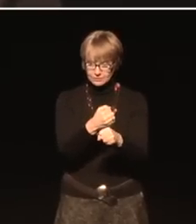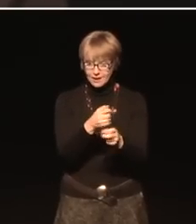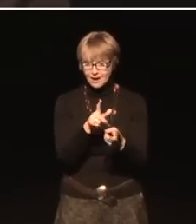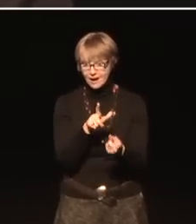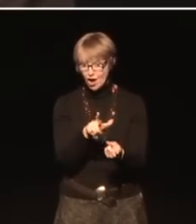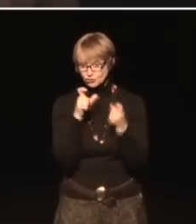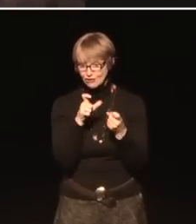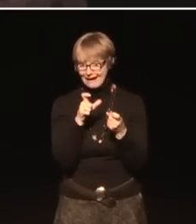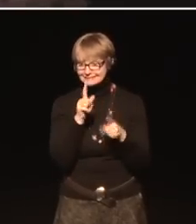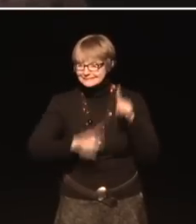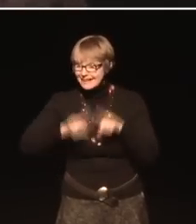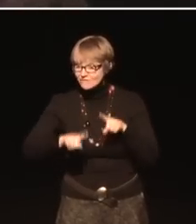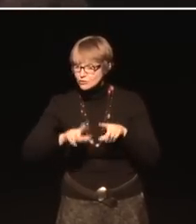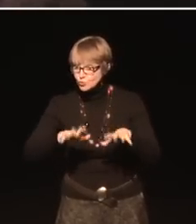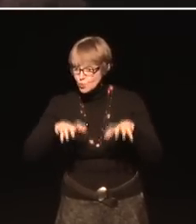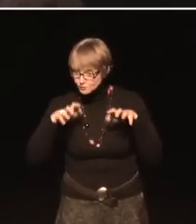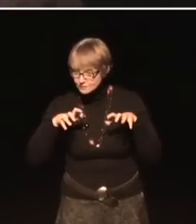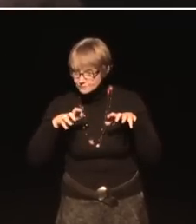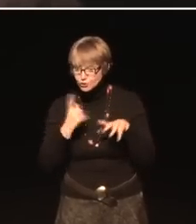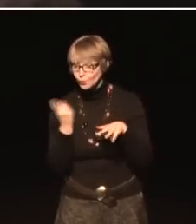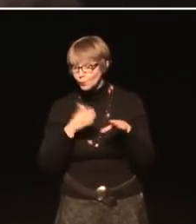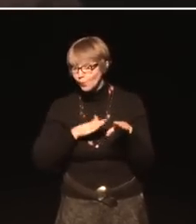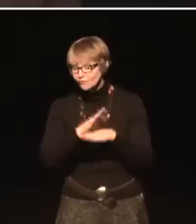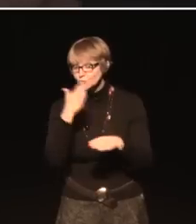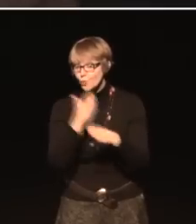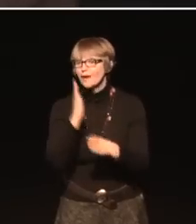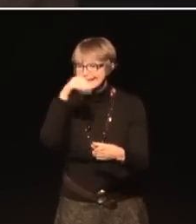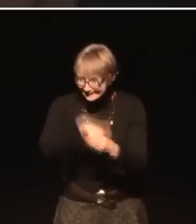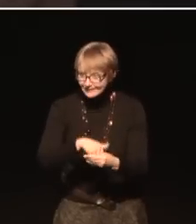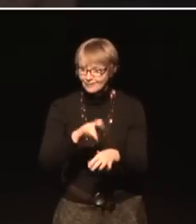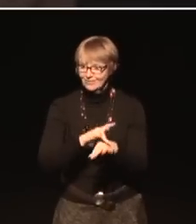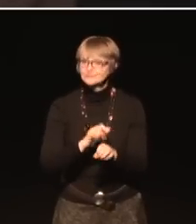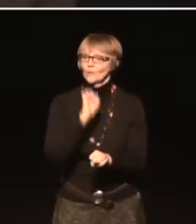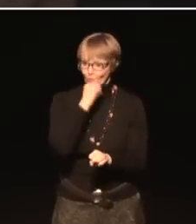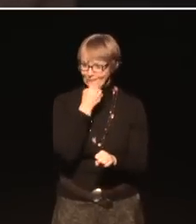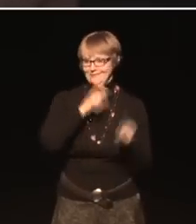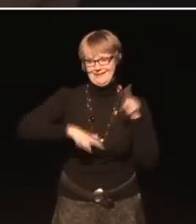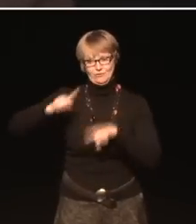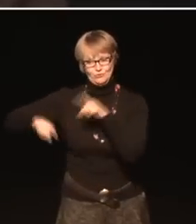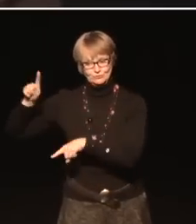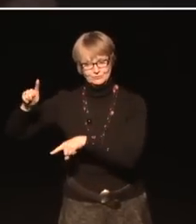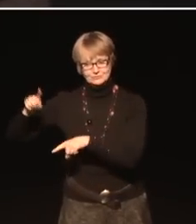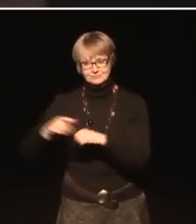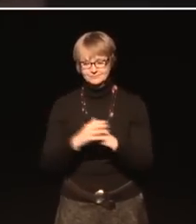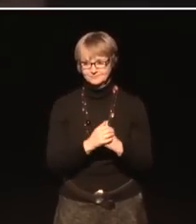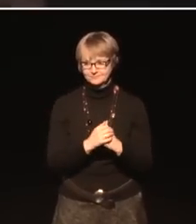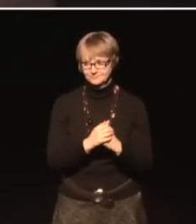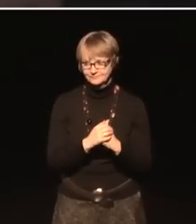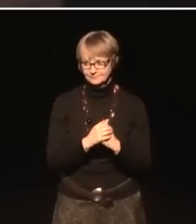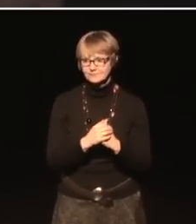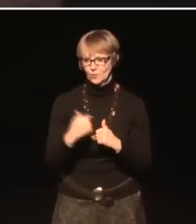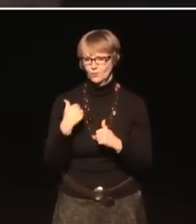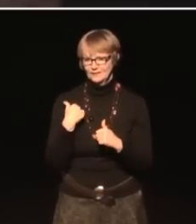can diversify the workforce. So that's what we're going to try and take on. So I have an ambition to